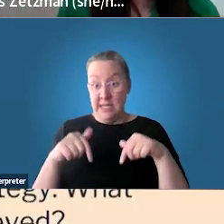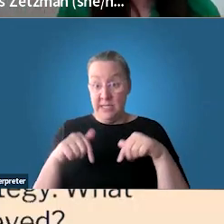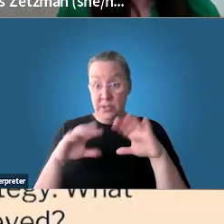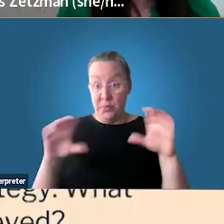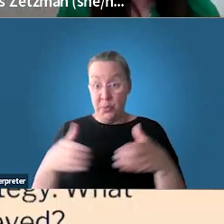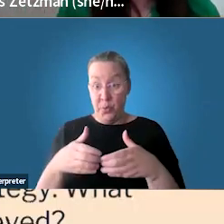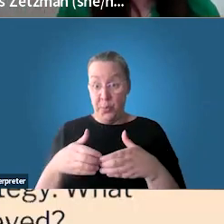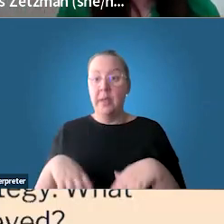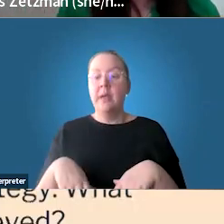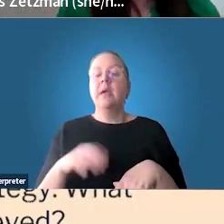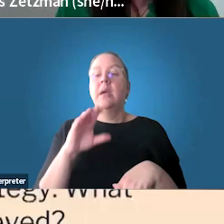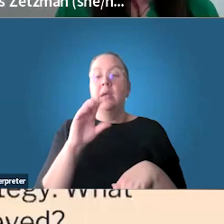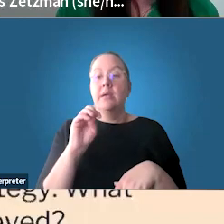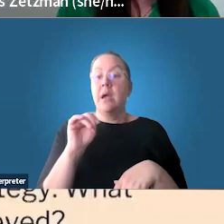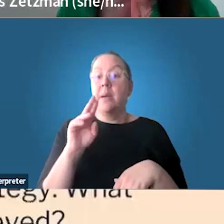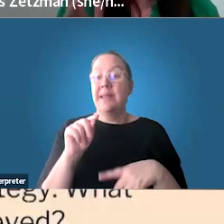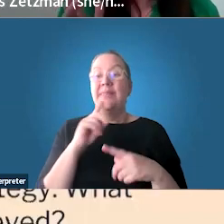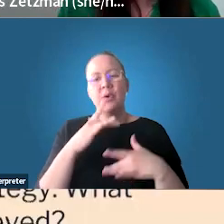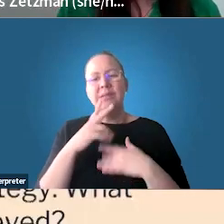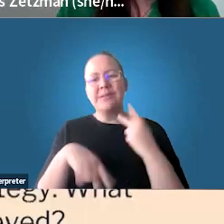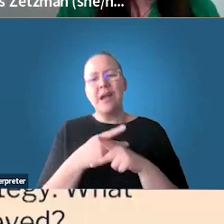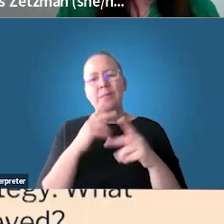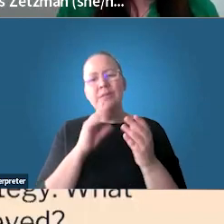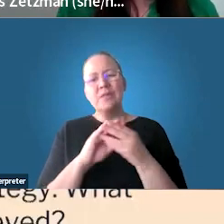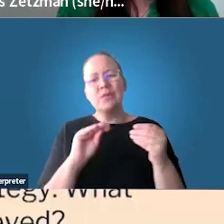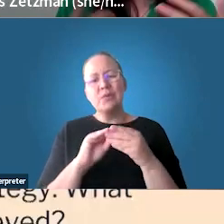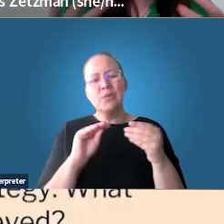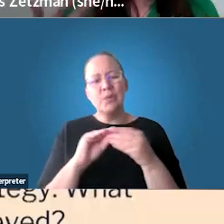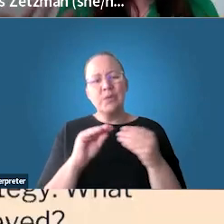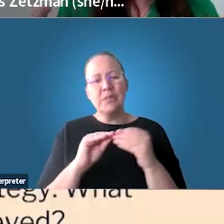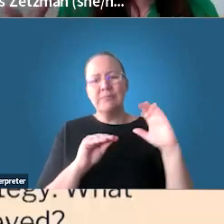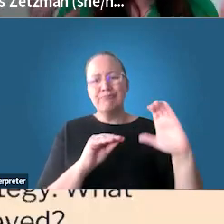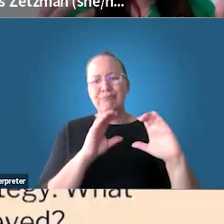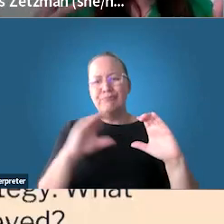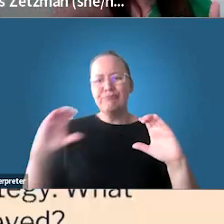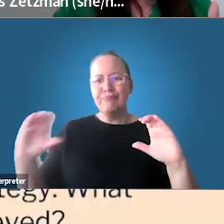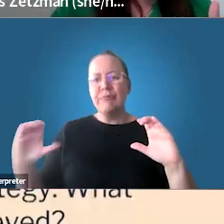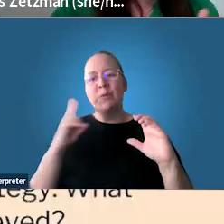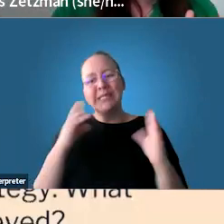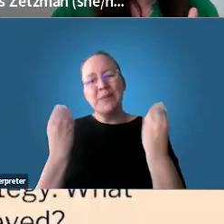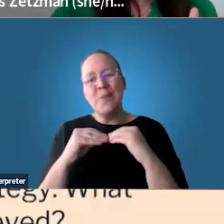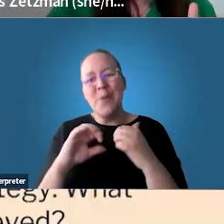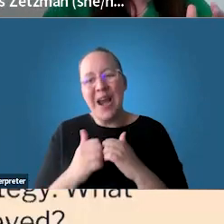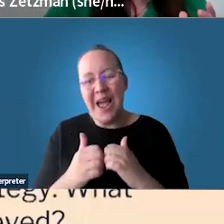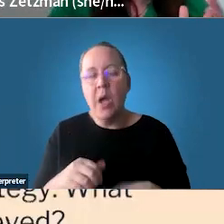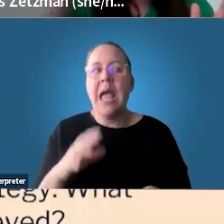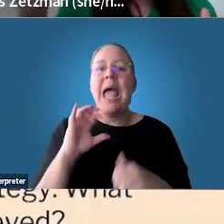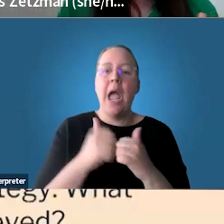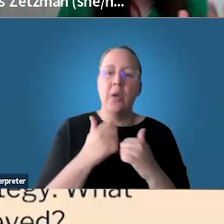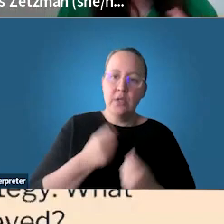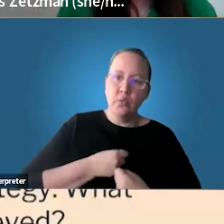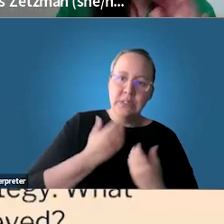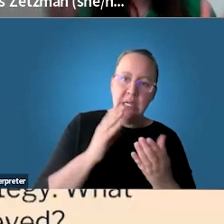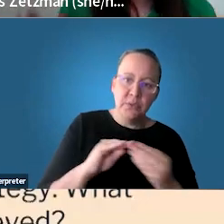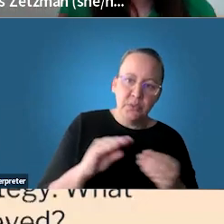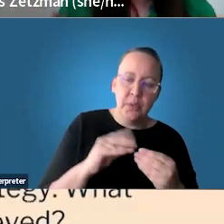group of folks at ComNet, there are types of stories that we want to be seeing more of. So how can you tell stories based on